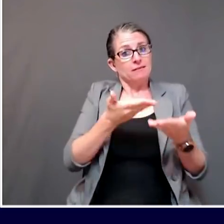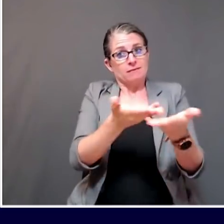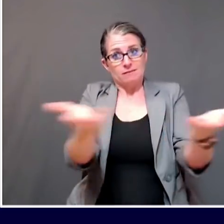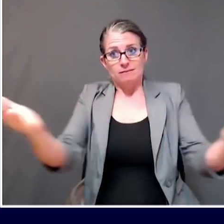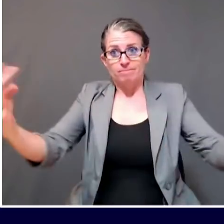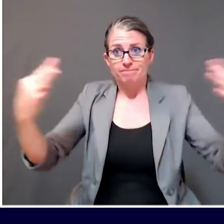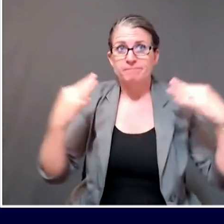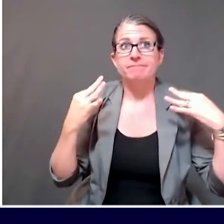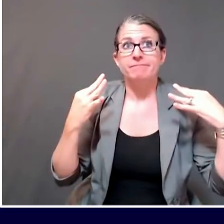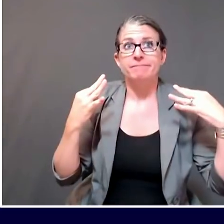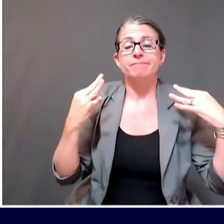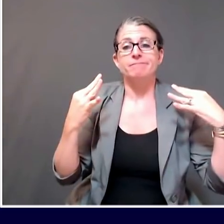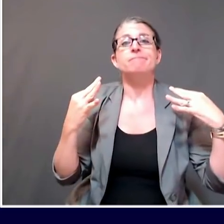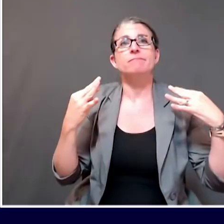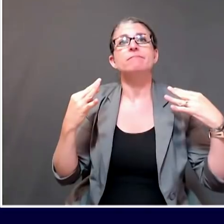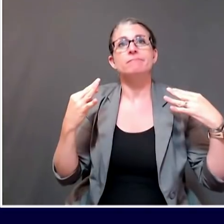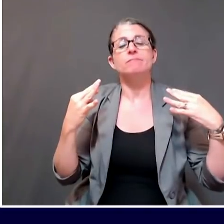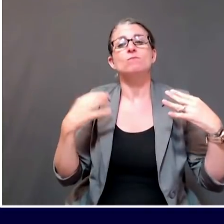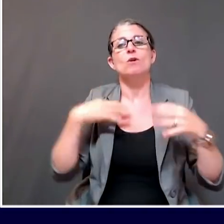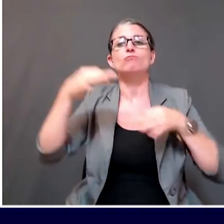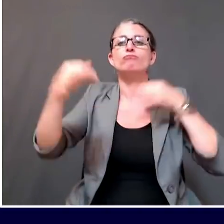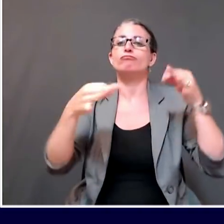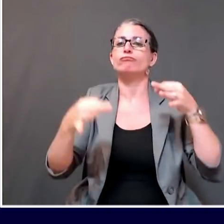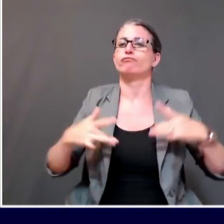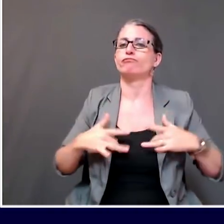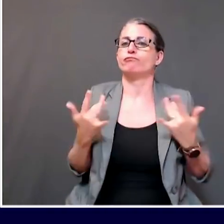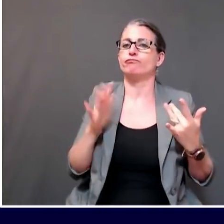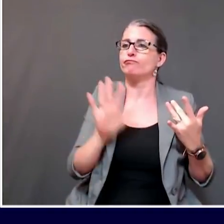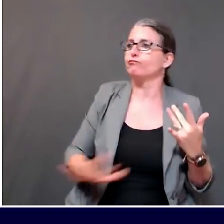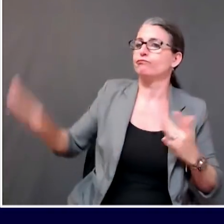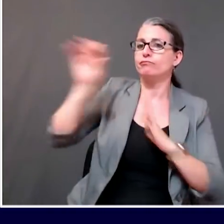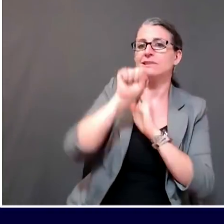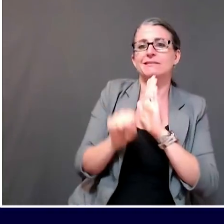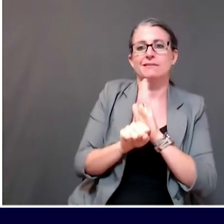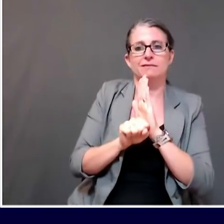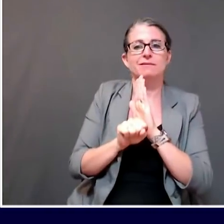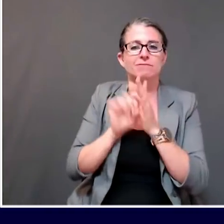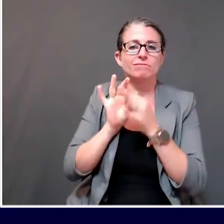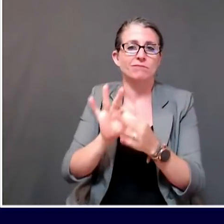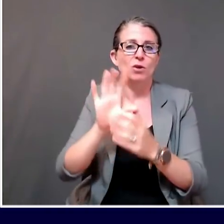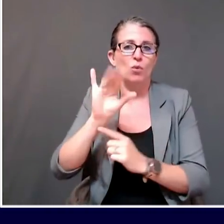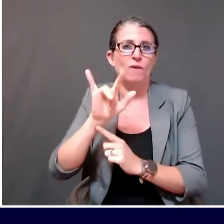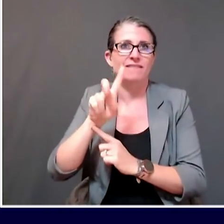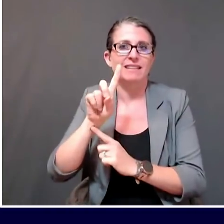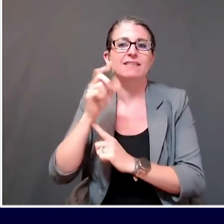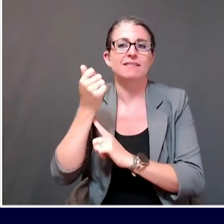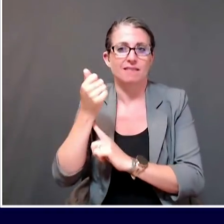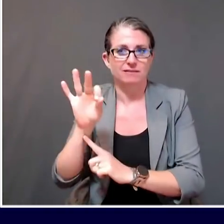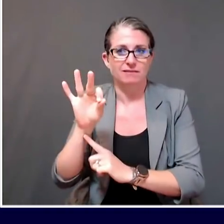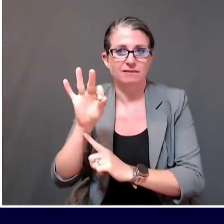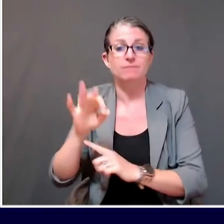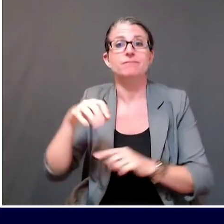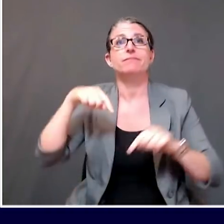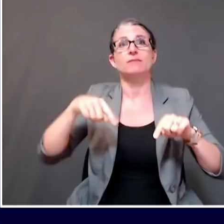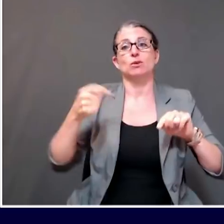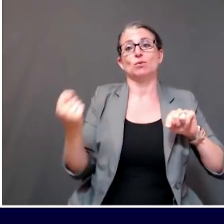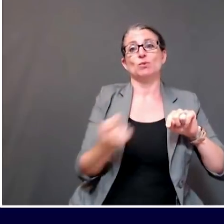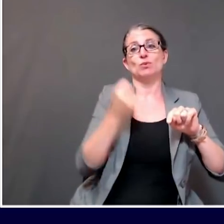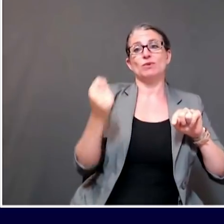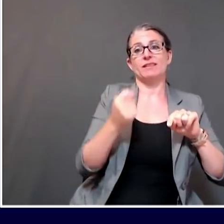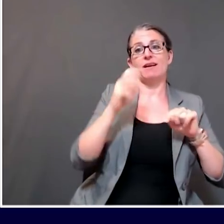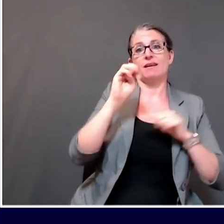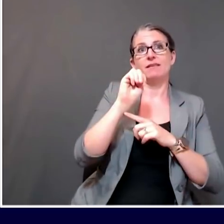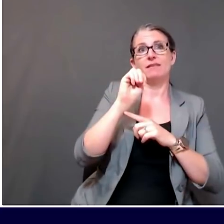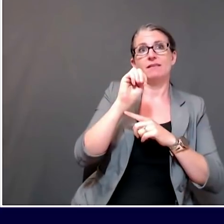an update on COVID-19 across the state of Maine for today, Tuesday, July 21st,